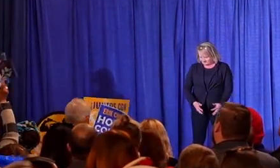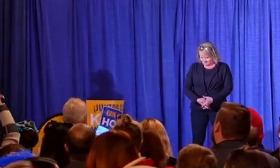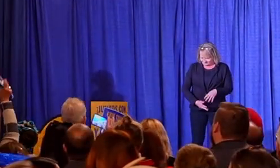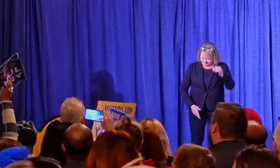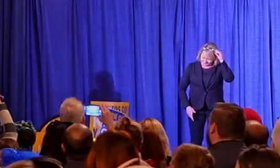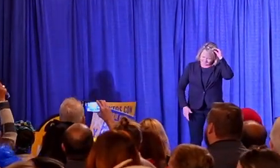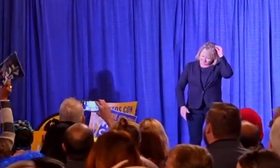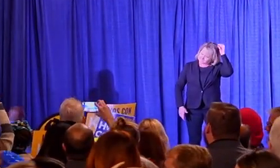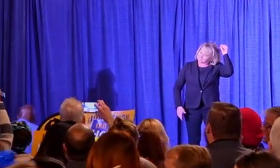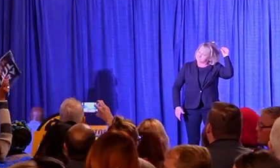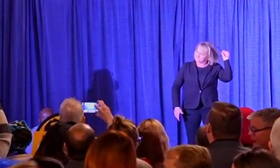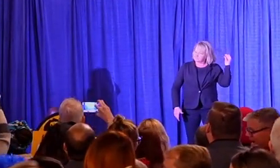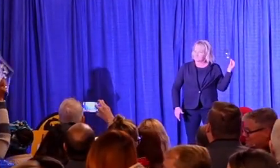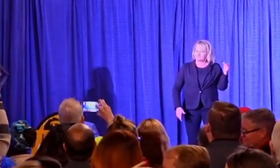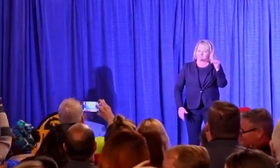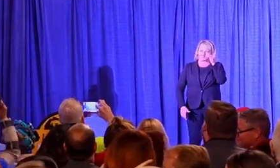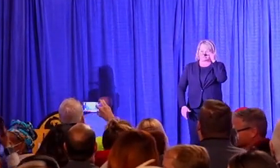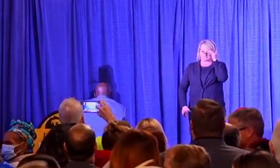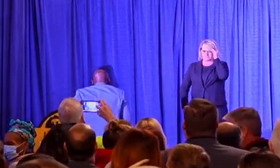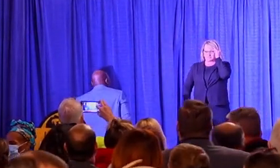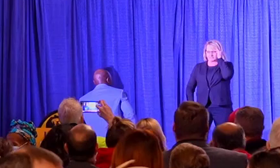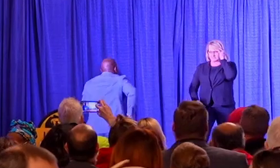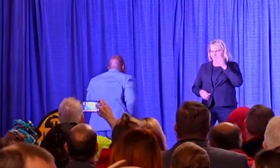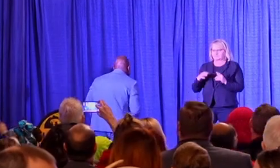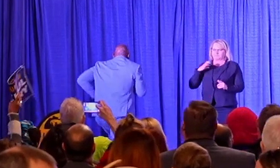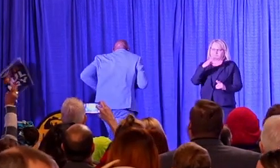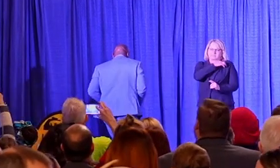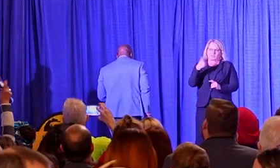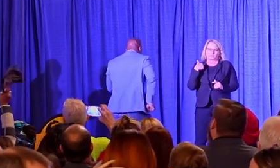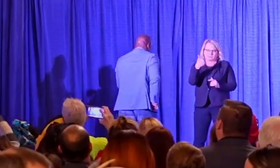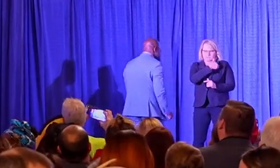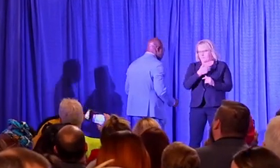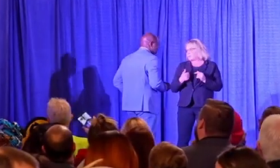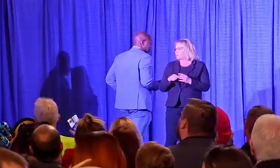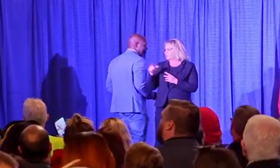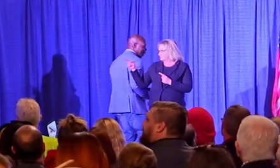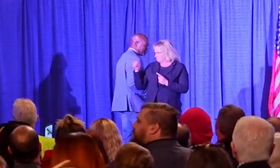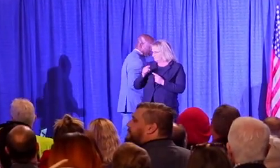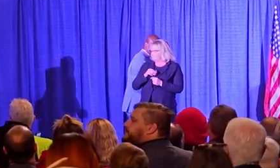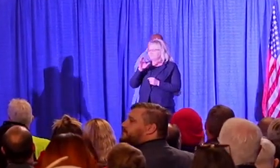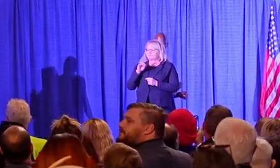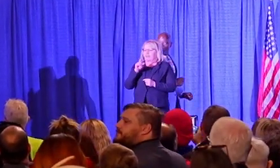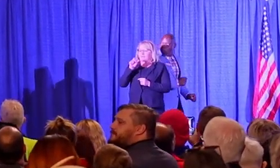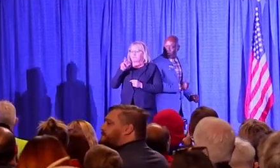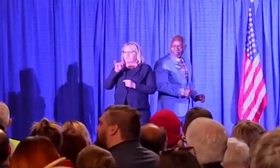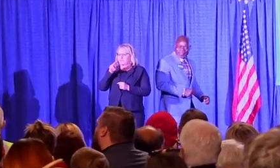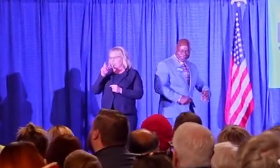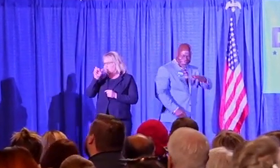Yeah.